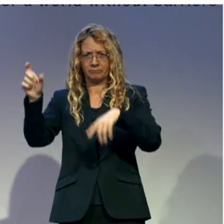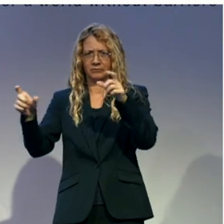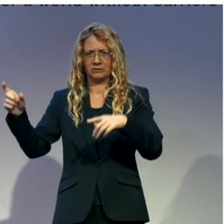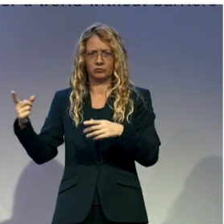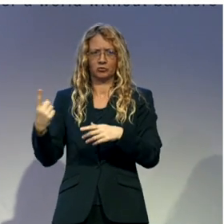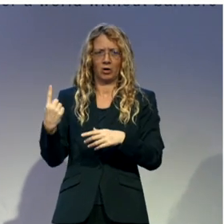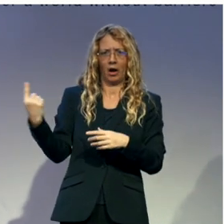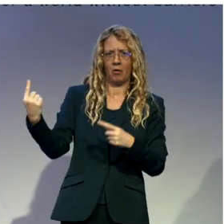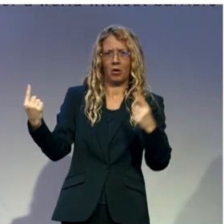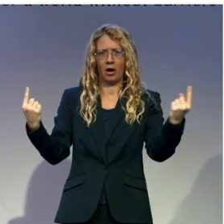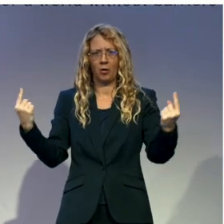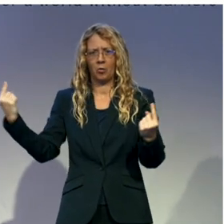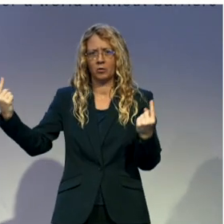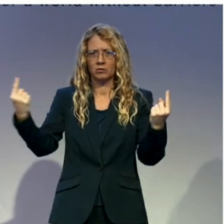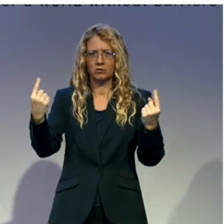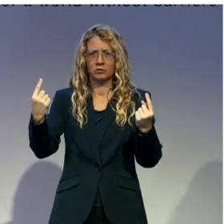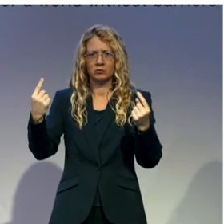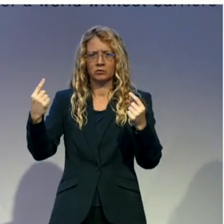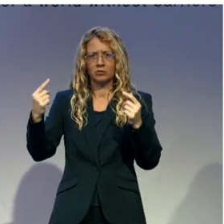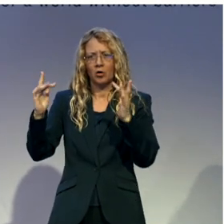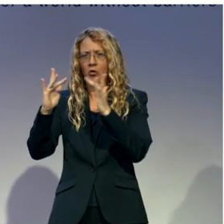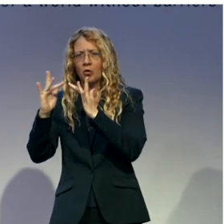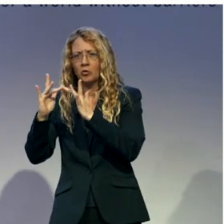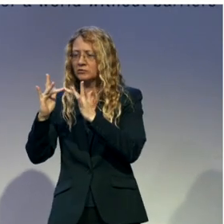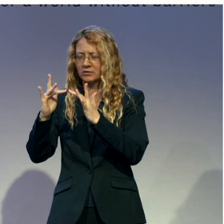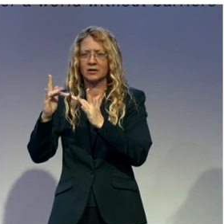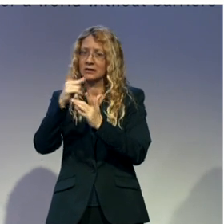them. And many of them mentioned that this was really important to them.